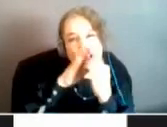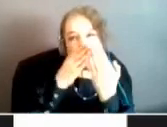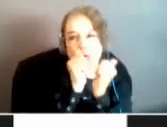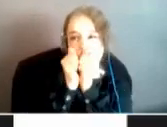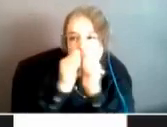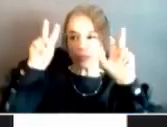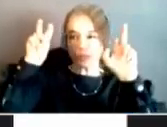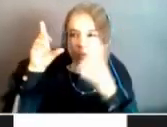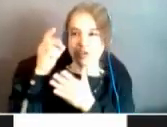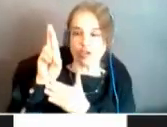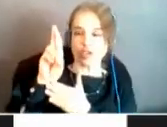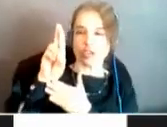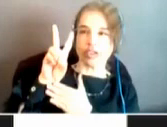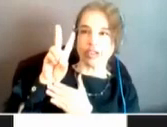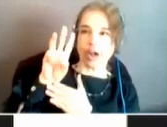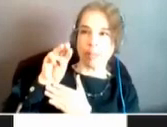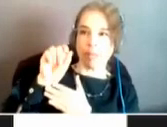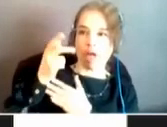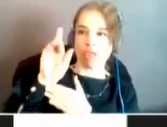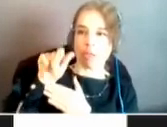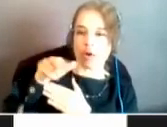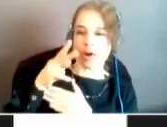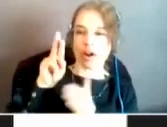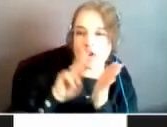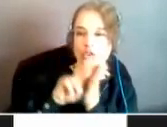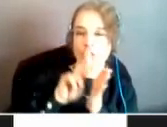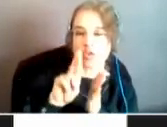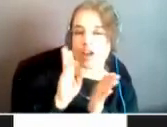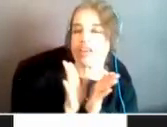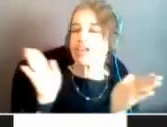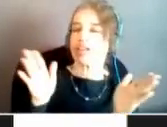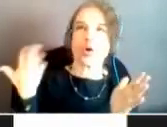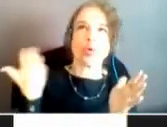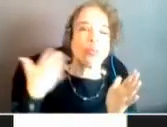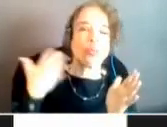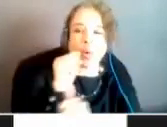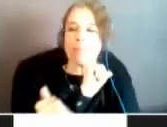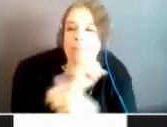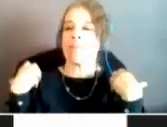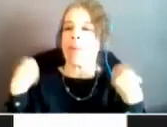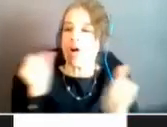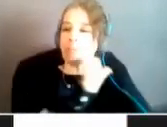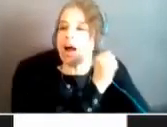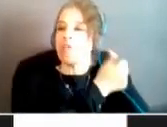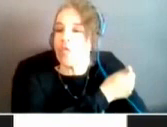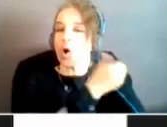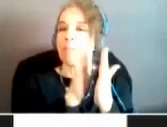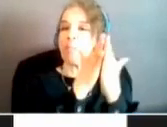Together by Dr. Vivek Murthy, our Surgeon General, is so powerful. And also